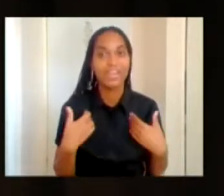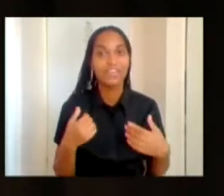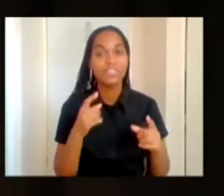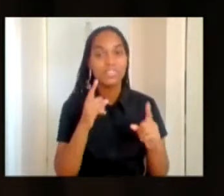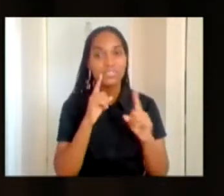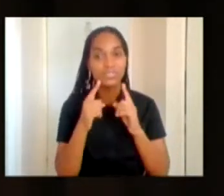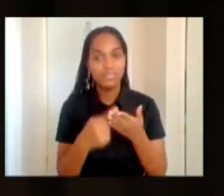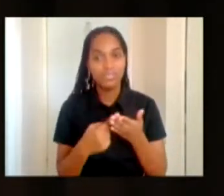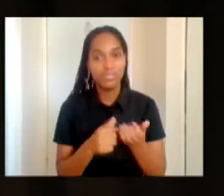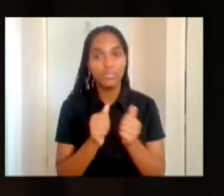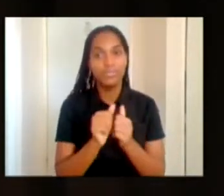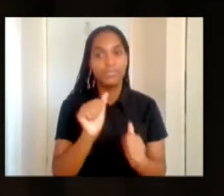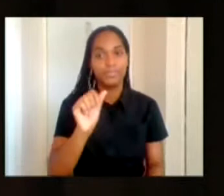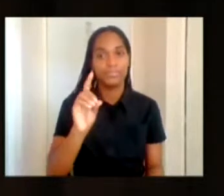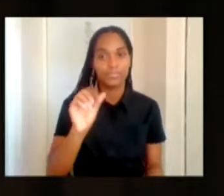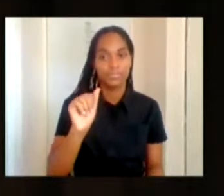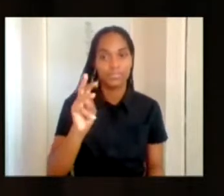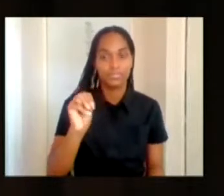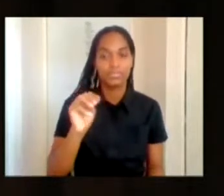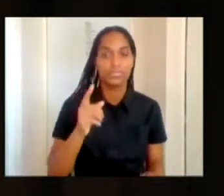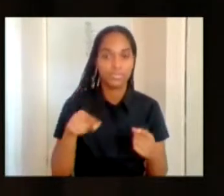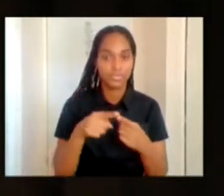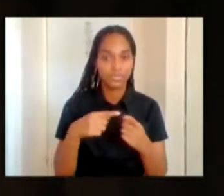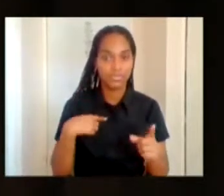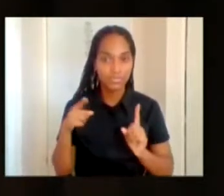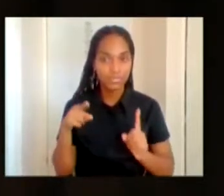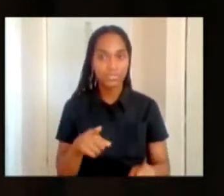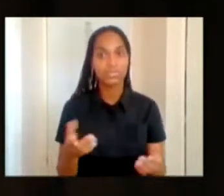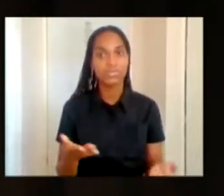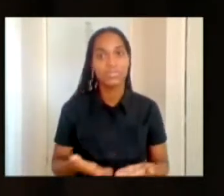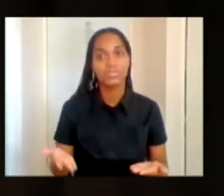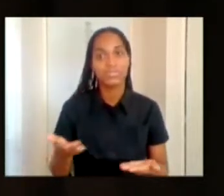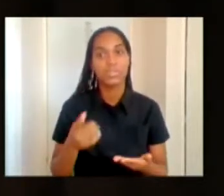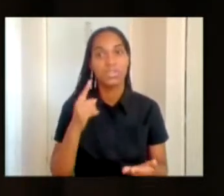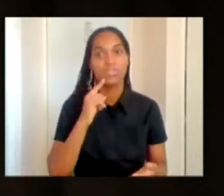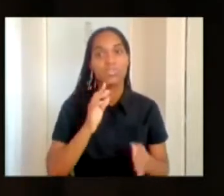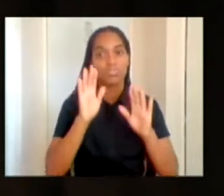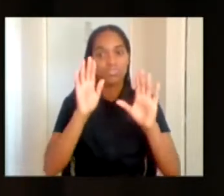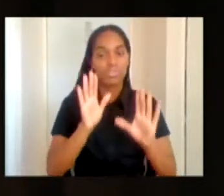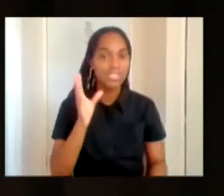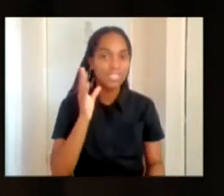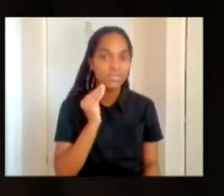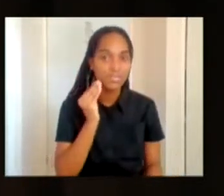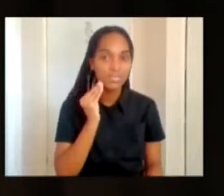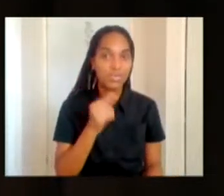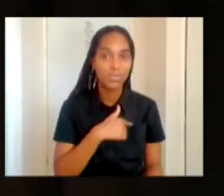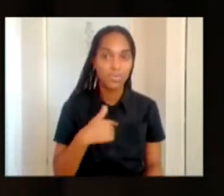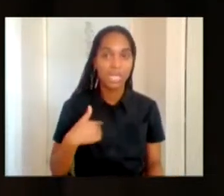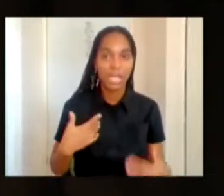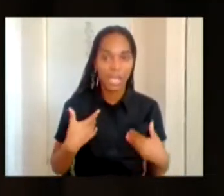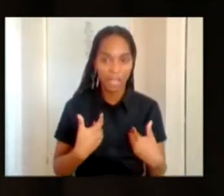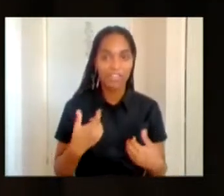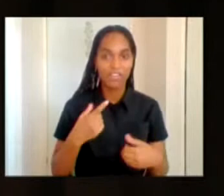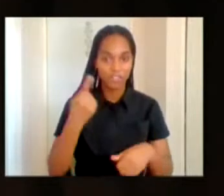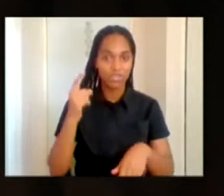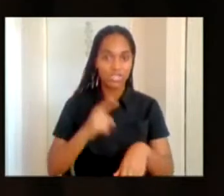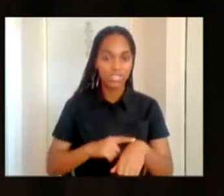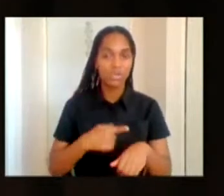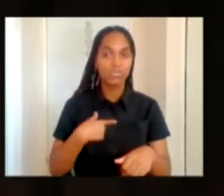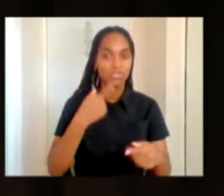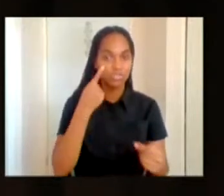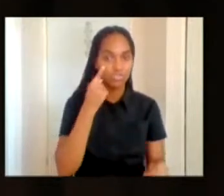Adam Goldberg, when I come here that, another, great experience, we had at the first time we tried to digital transition